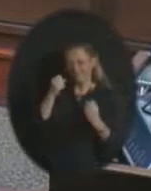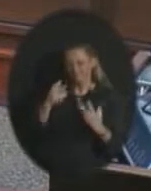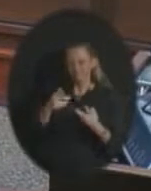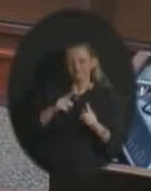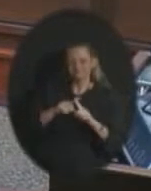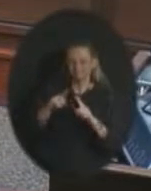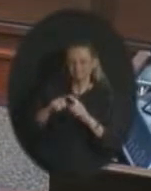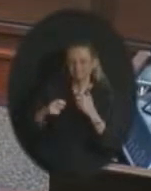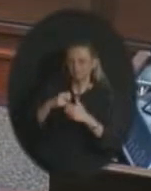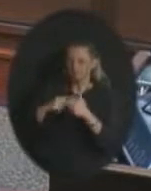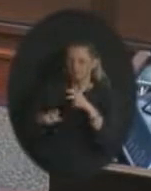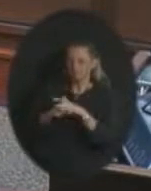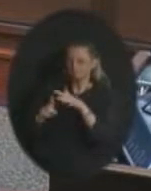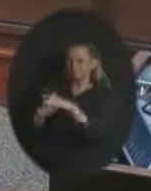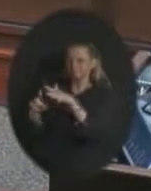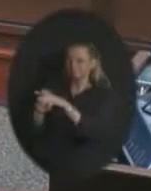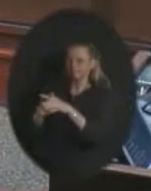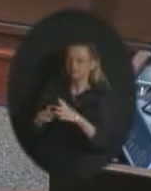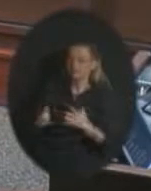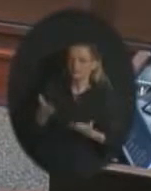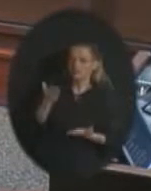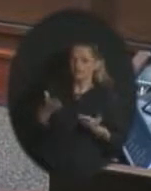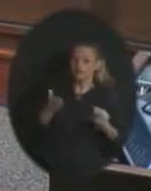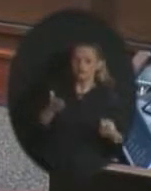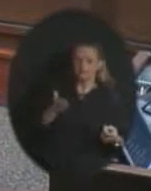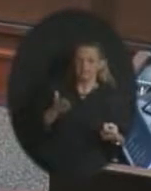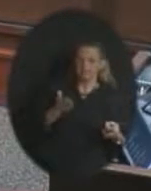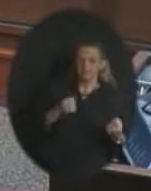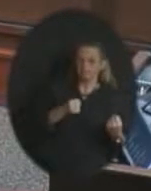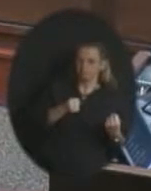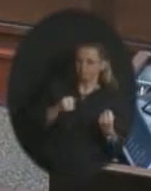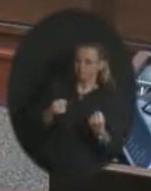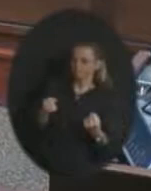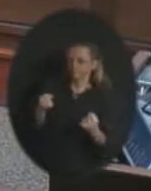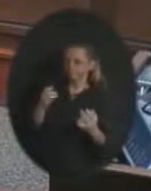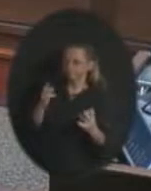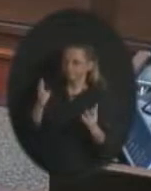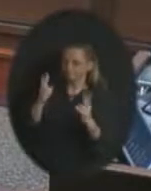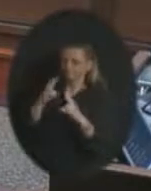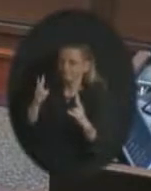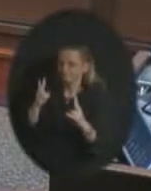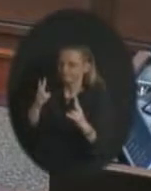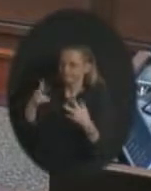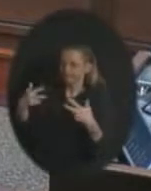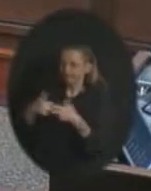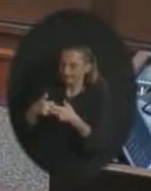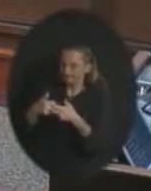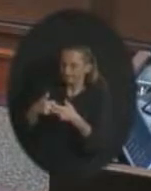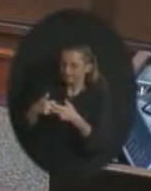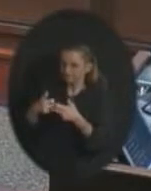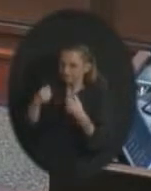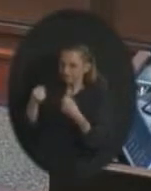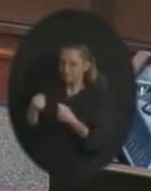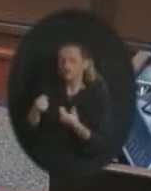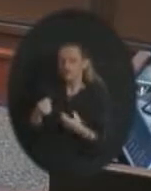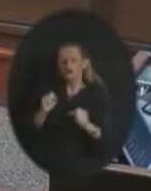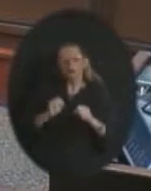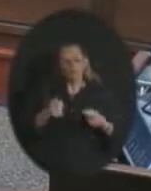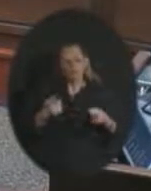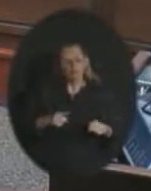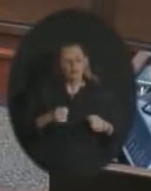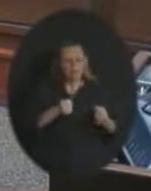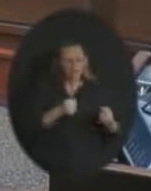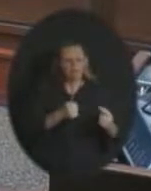that, not that they couldn't have an accident driving to Olathe South, but fortunately they did not. Sure. But, you know, I just think there